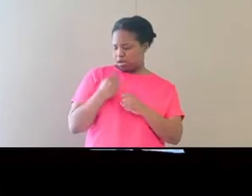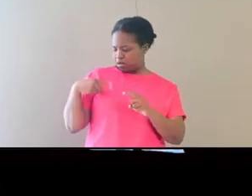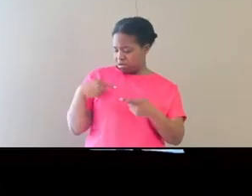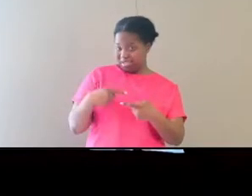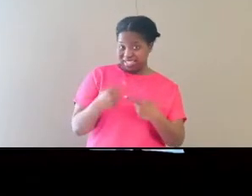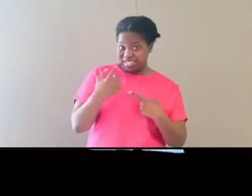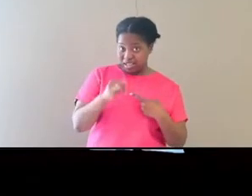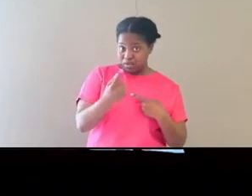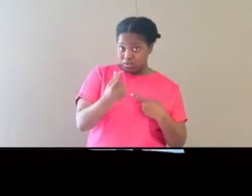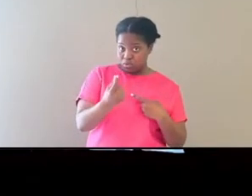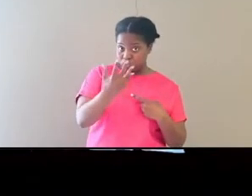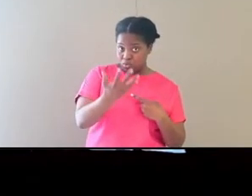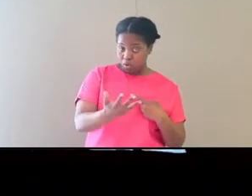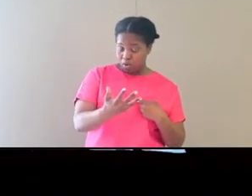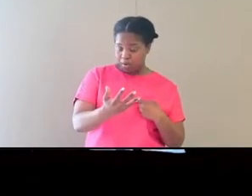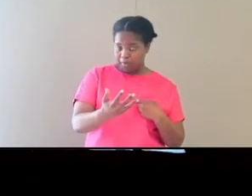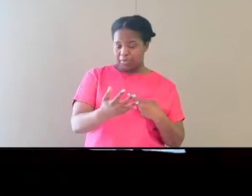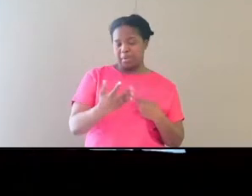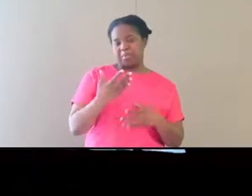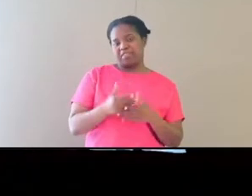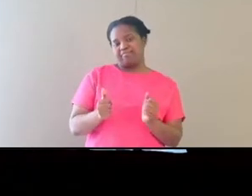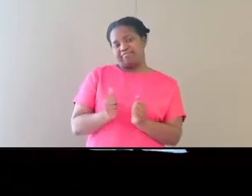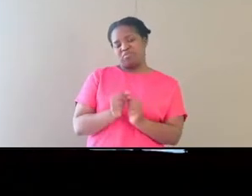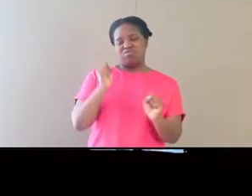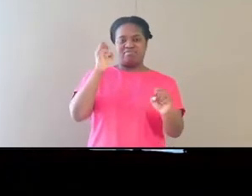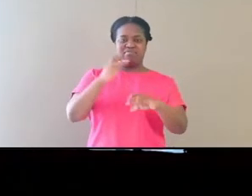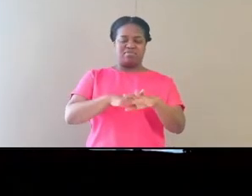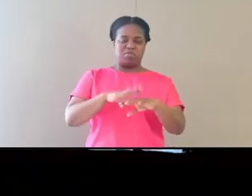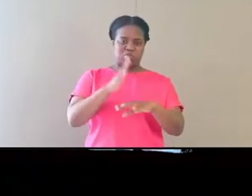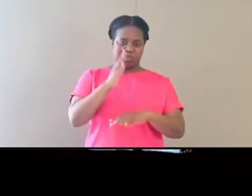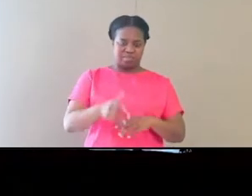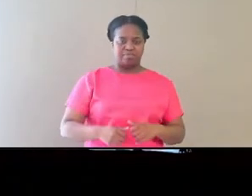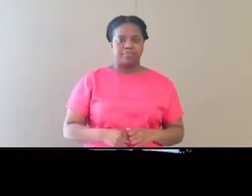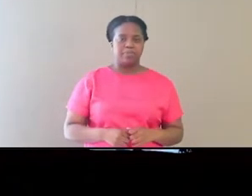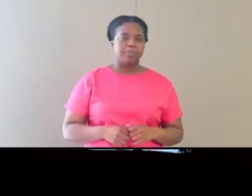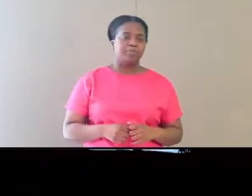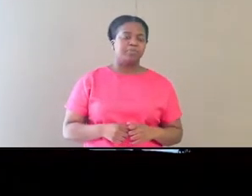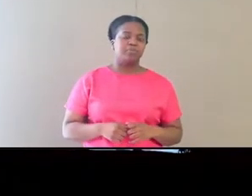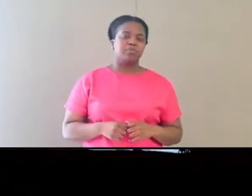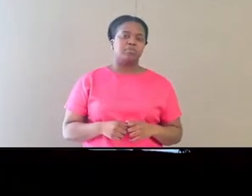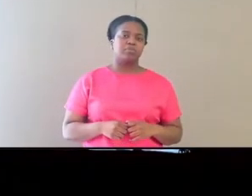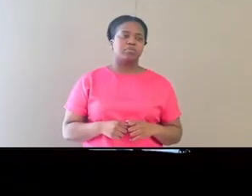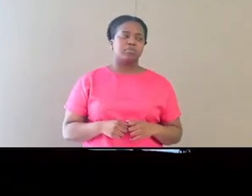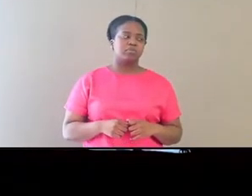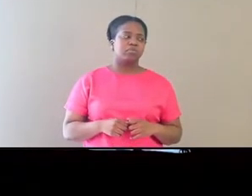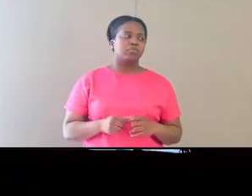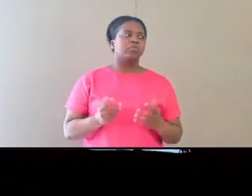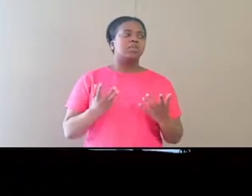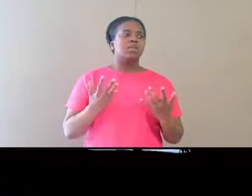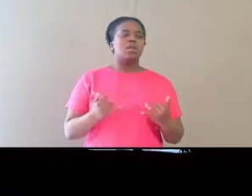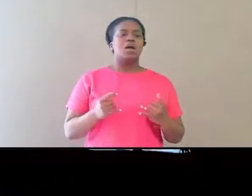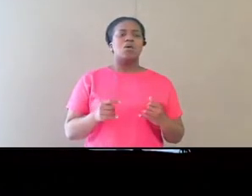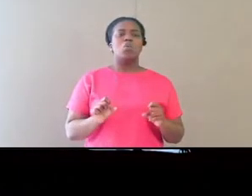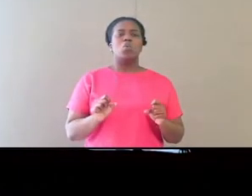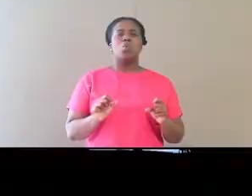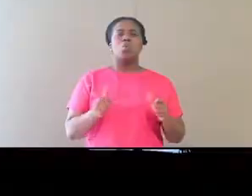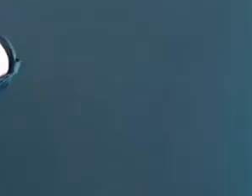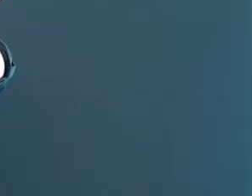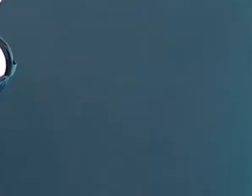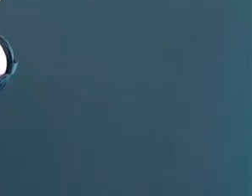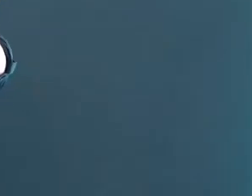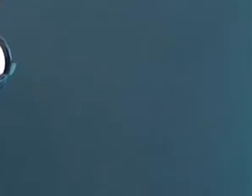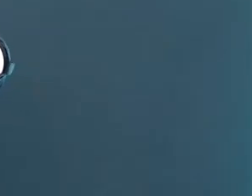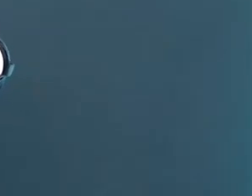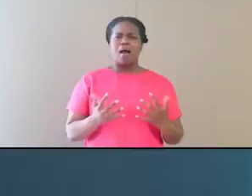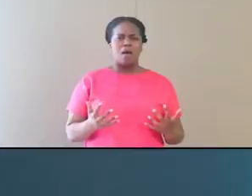do that? And Catherine's going to tell you a bit more about that. And now the wonderful thing about how the